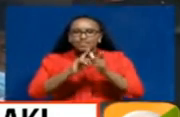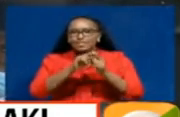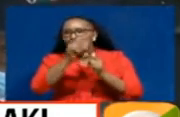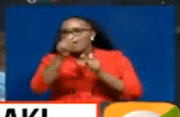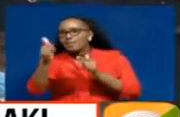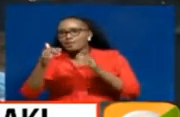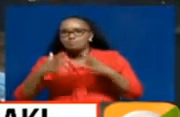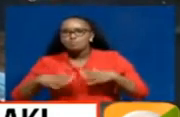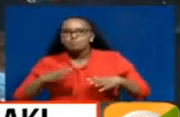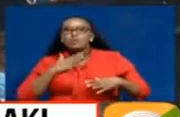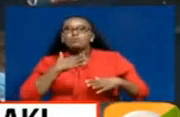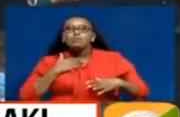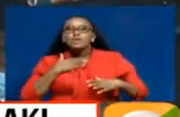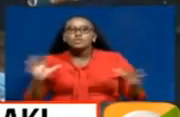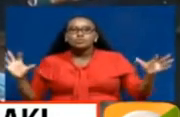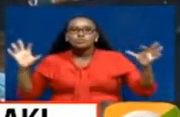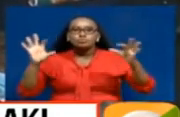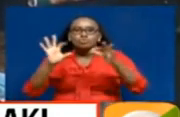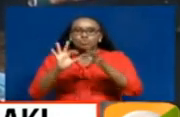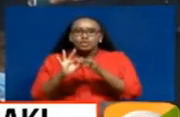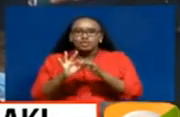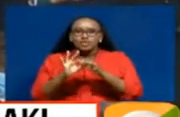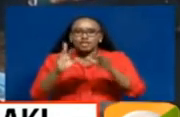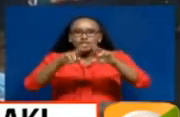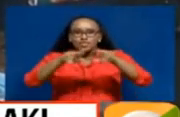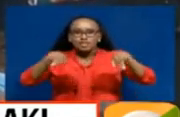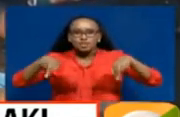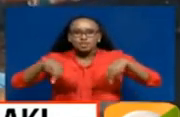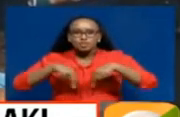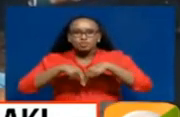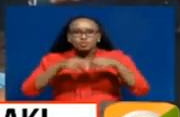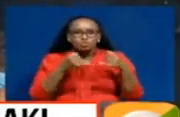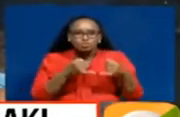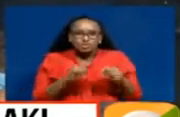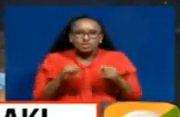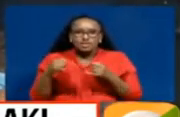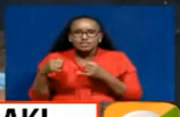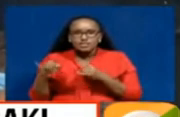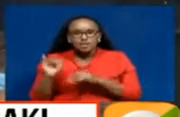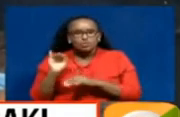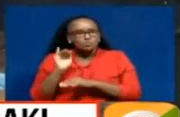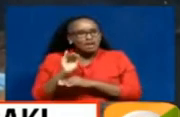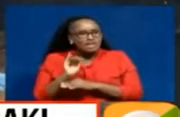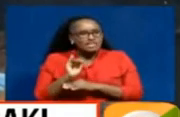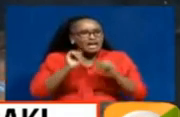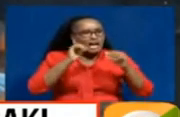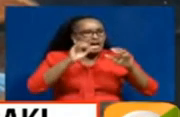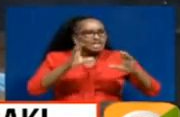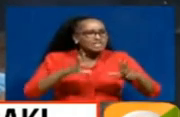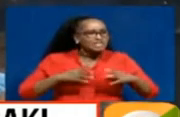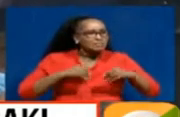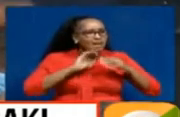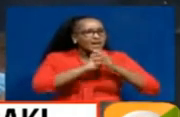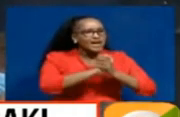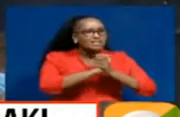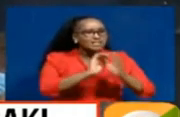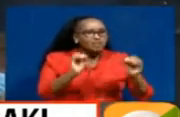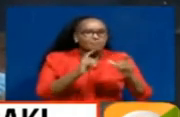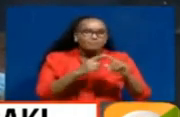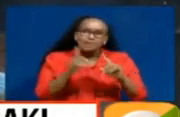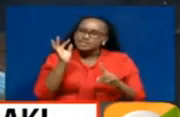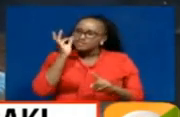people now wanted to come into the room to try to persuade him not to agree. He told them to memaliza kila